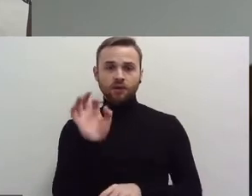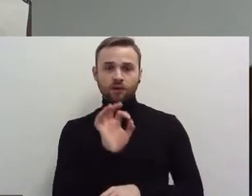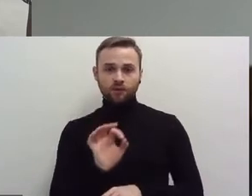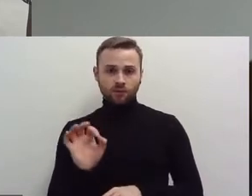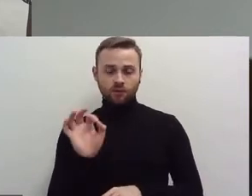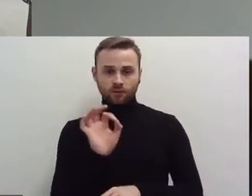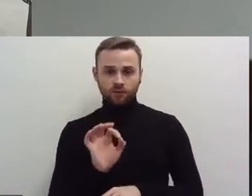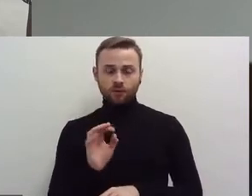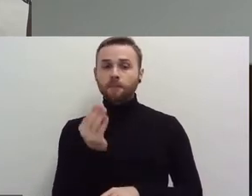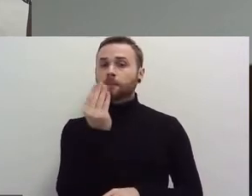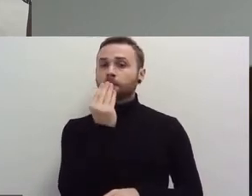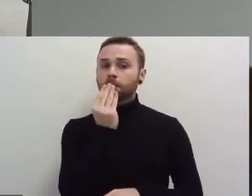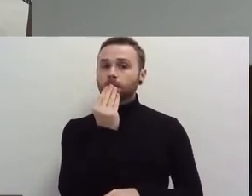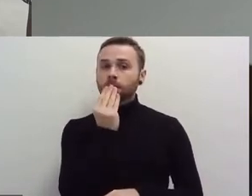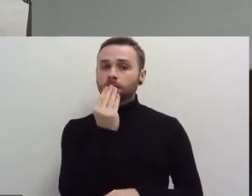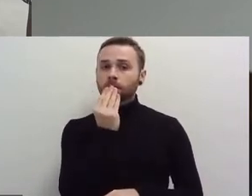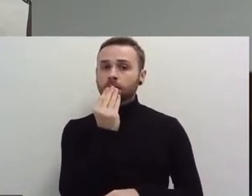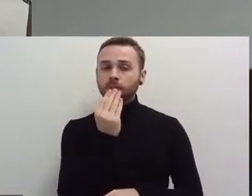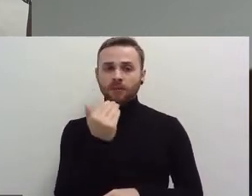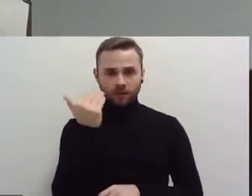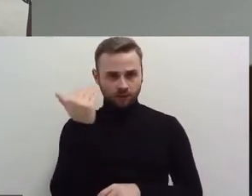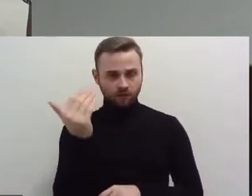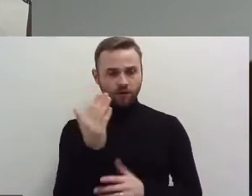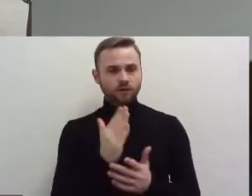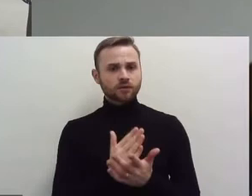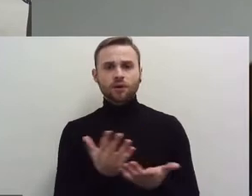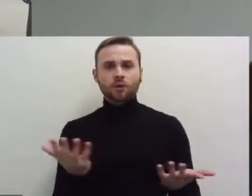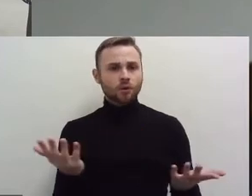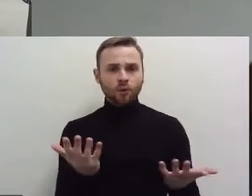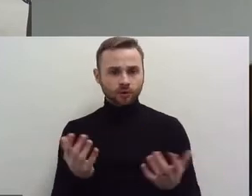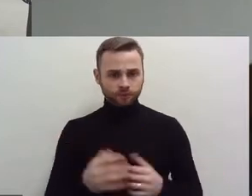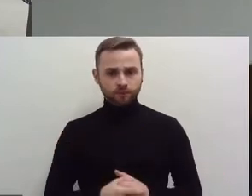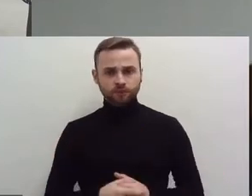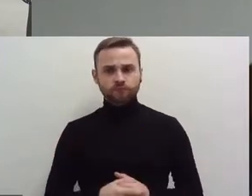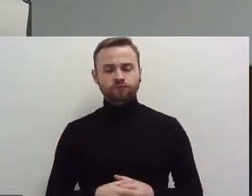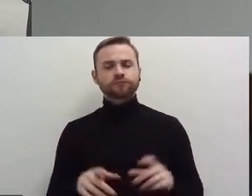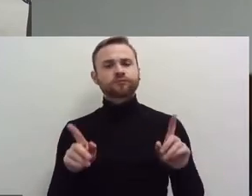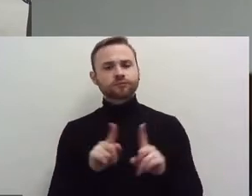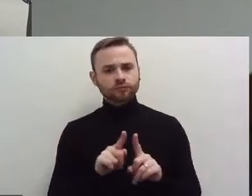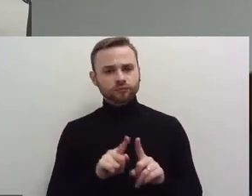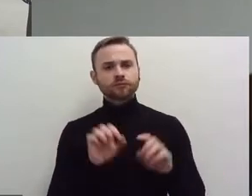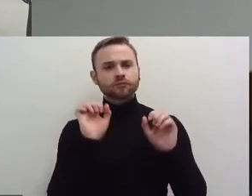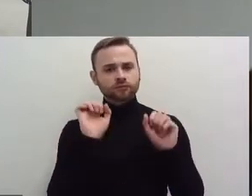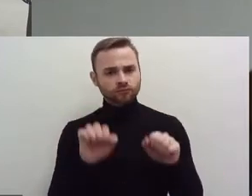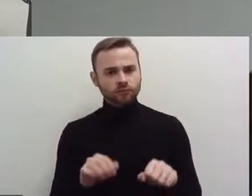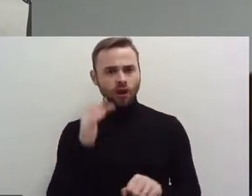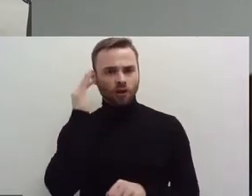So in reality, over-focusing on individual action leads primarily to not achieving results, first of all,